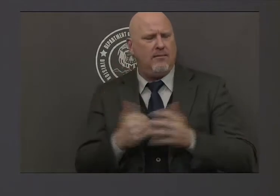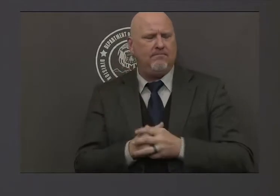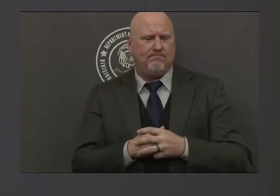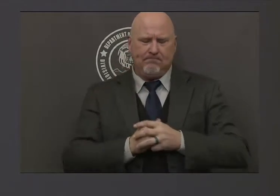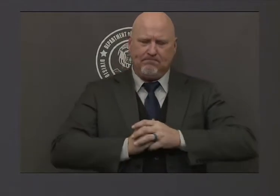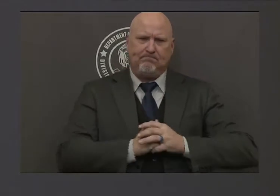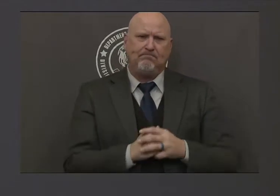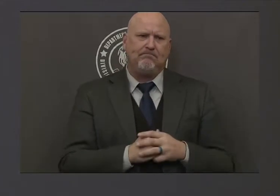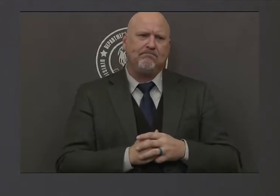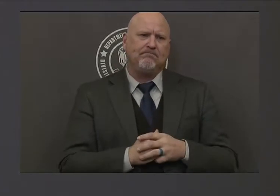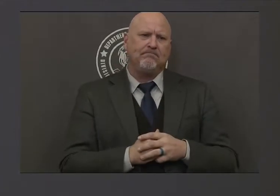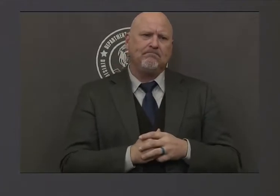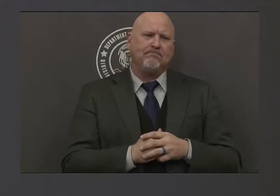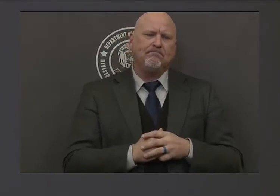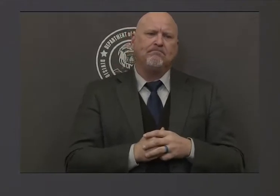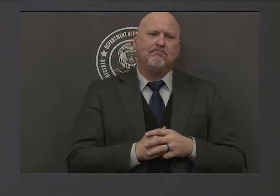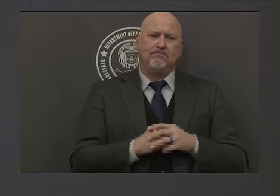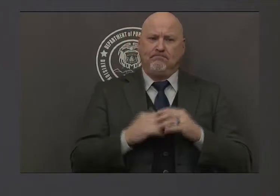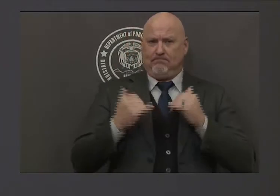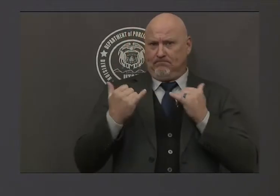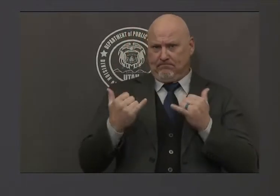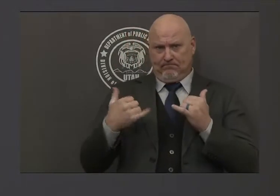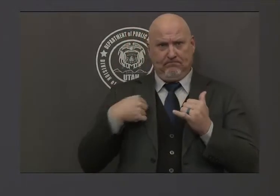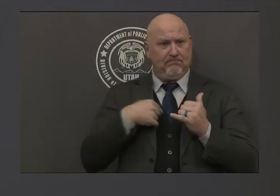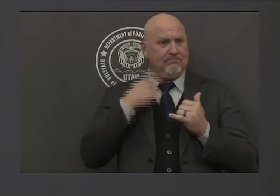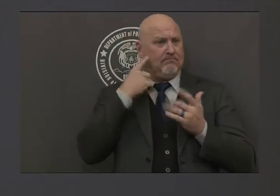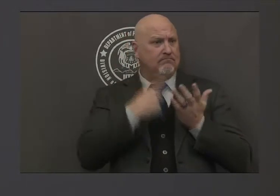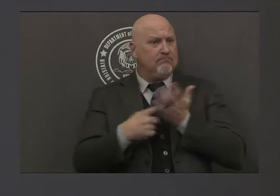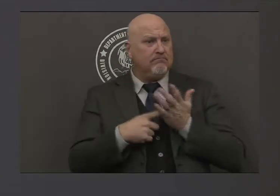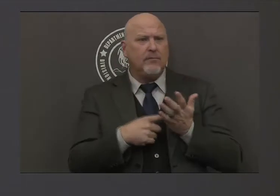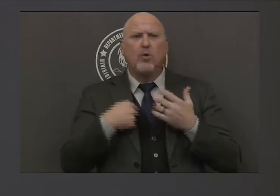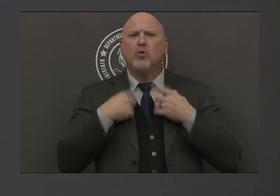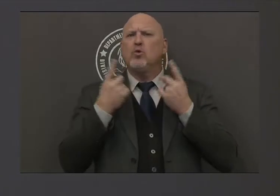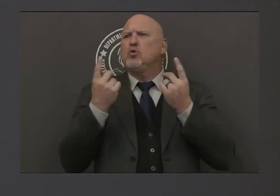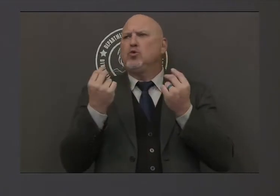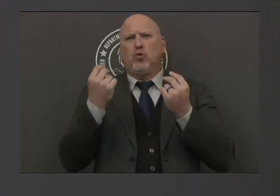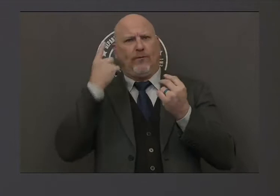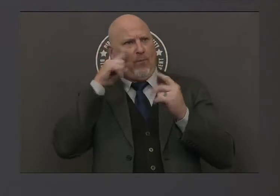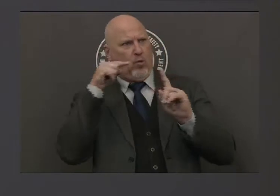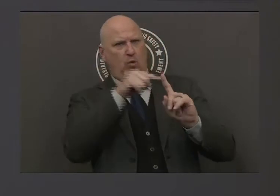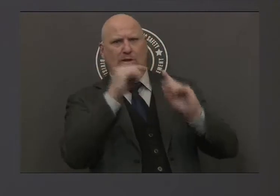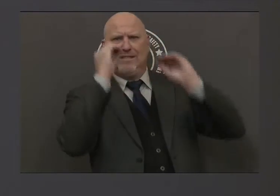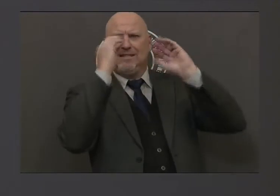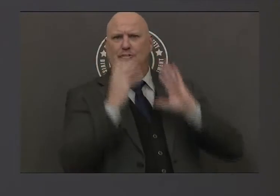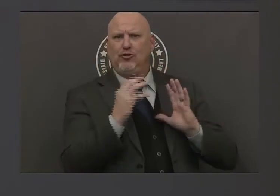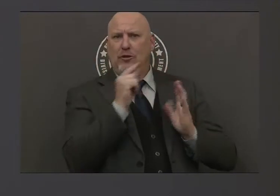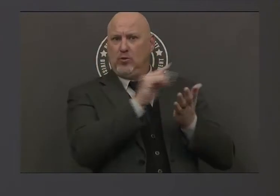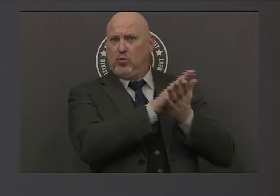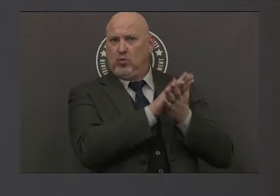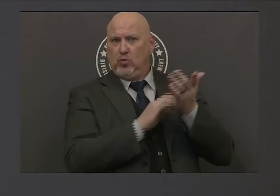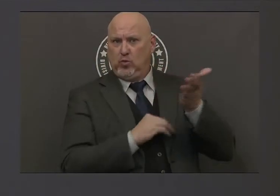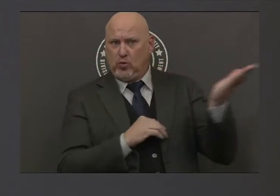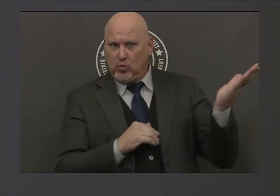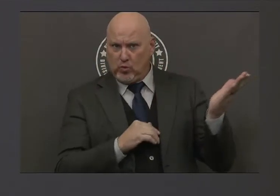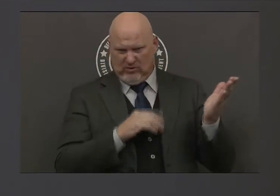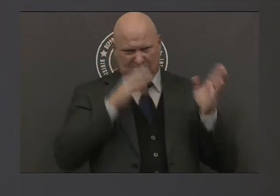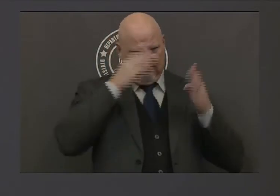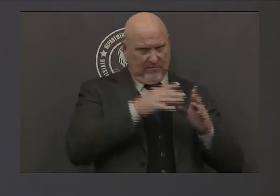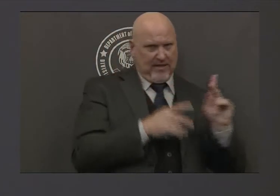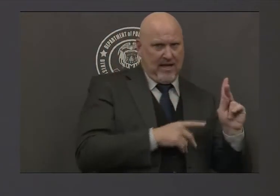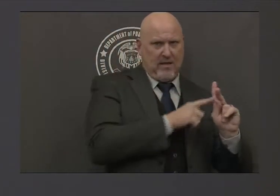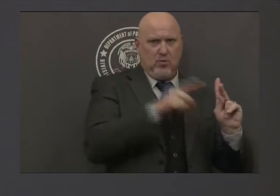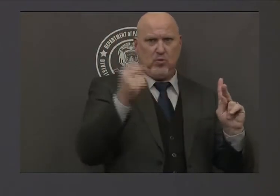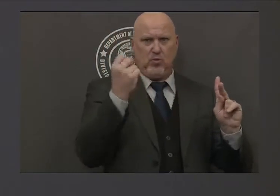going to be doing to help our educators get to the front of the line to get a vaccination. I want to make sure that